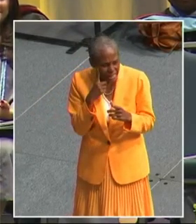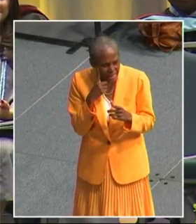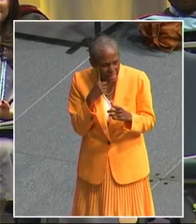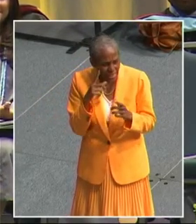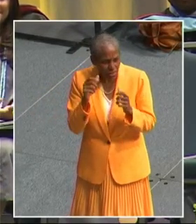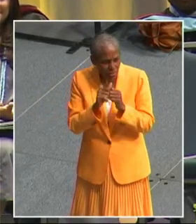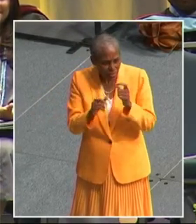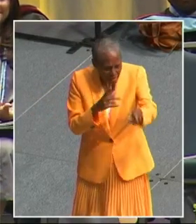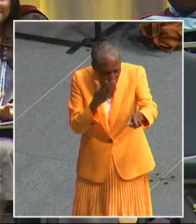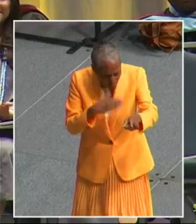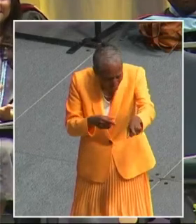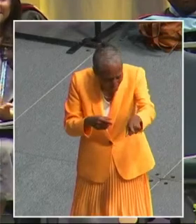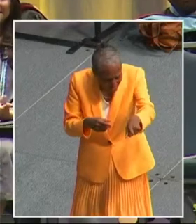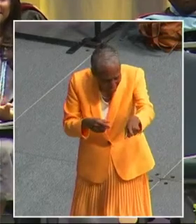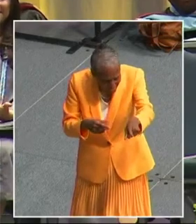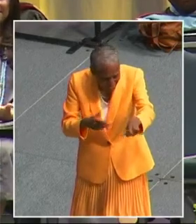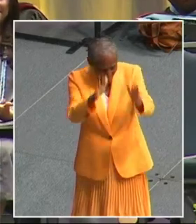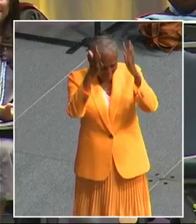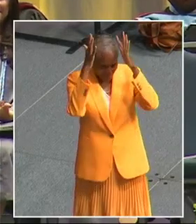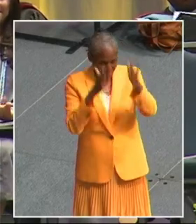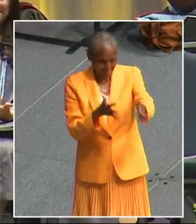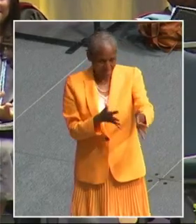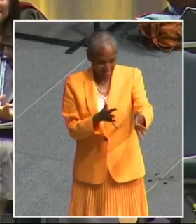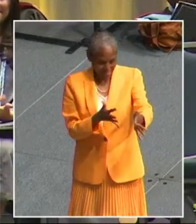front aisle.